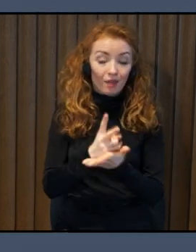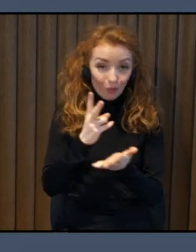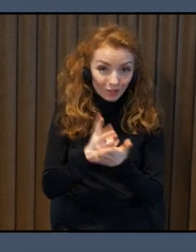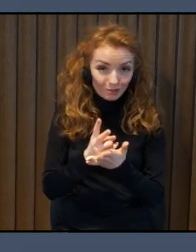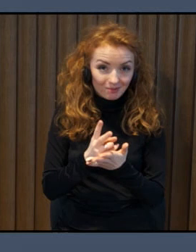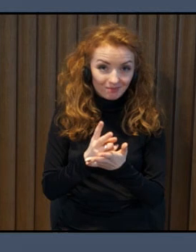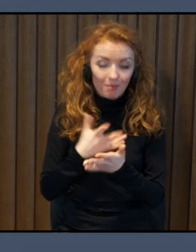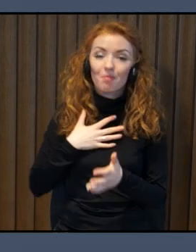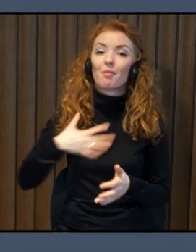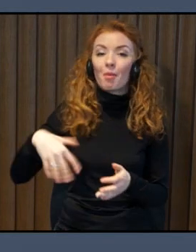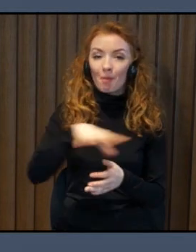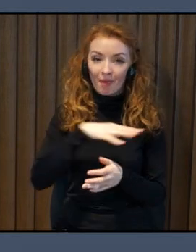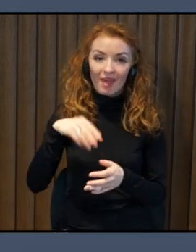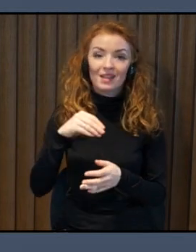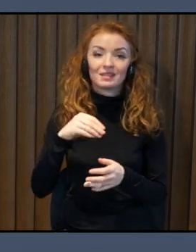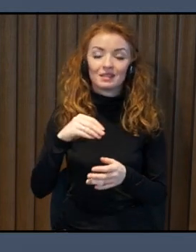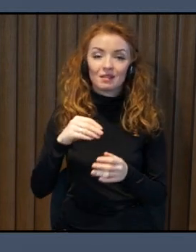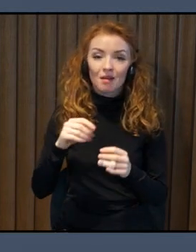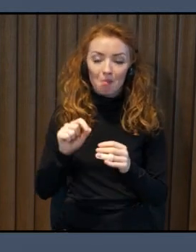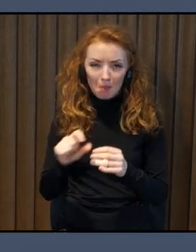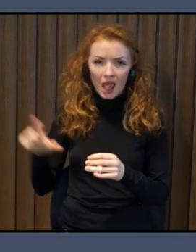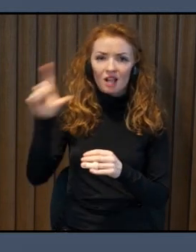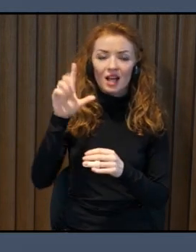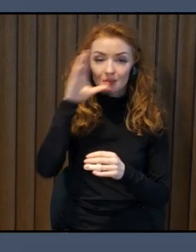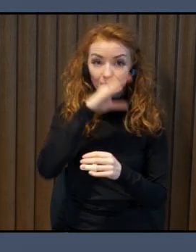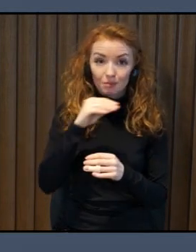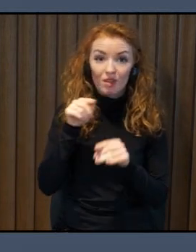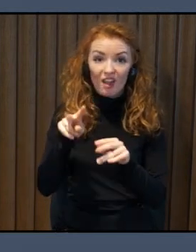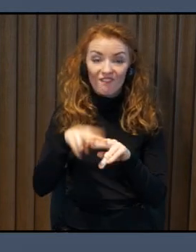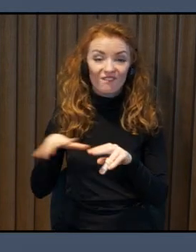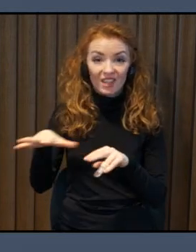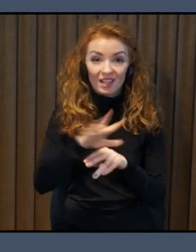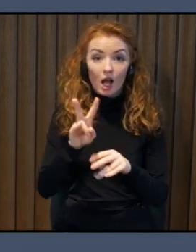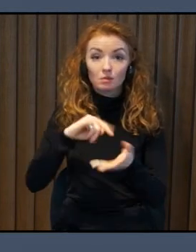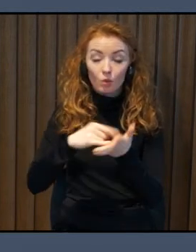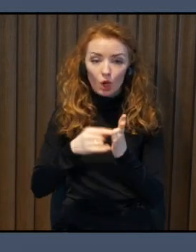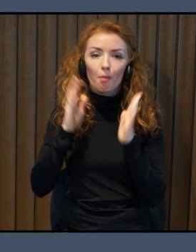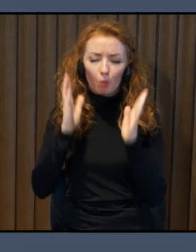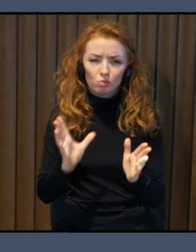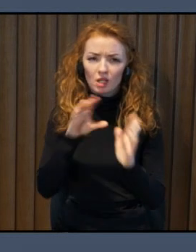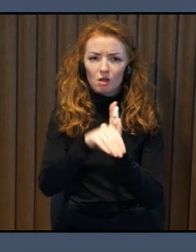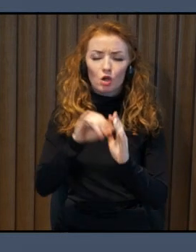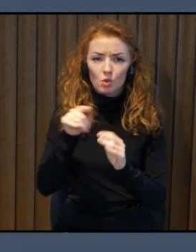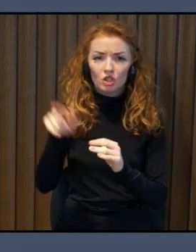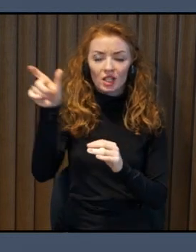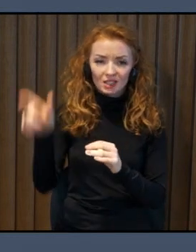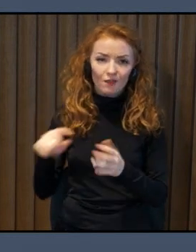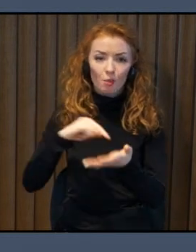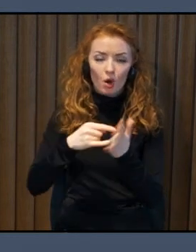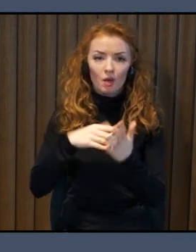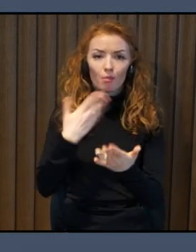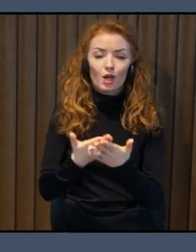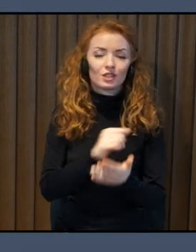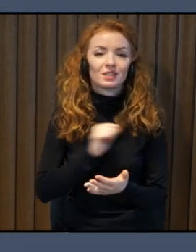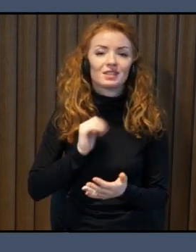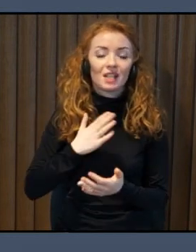mobility issues or other issues, we will increase the possibility that environment that will be designed later